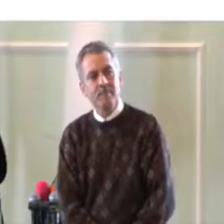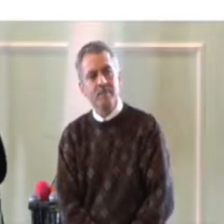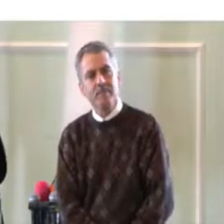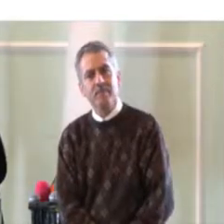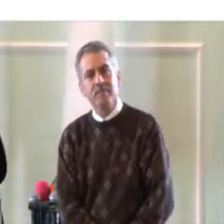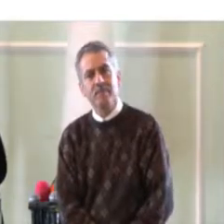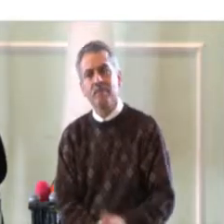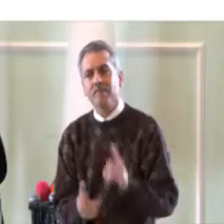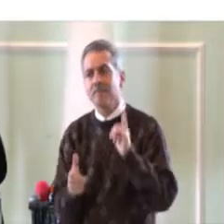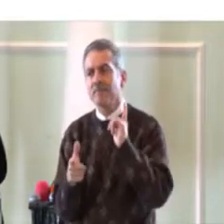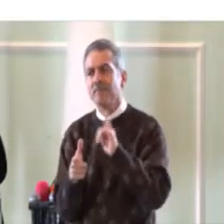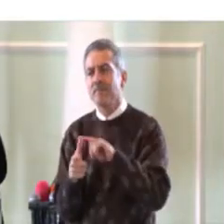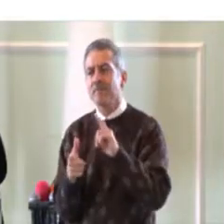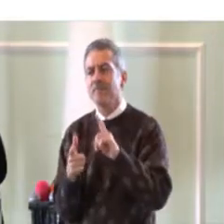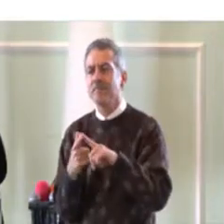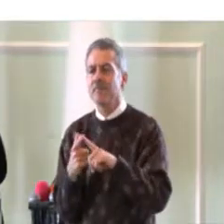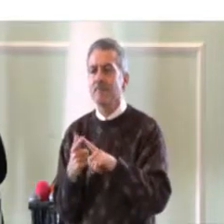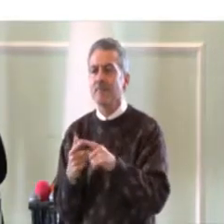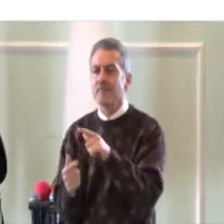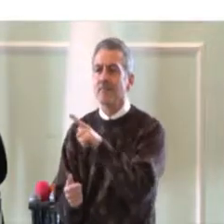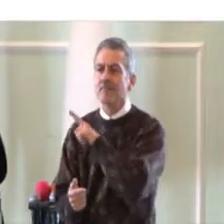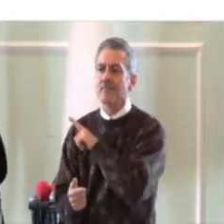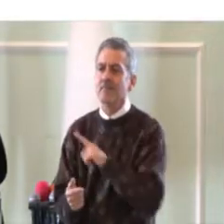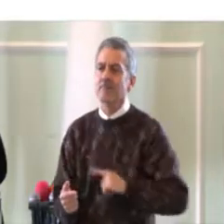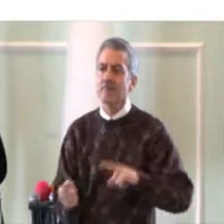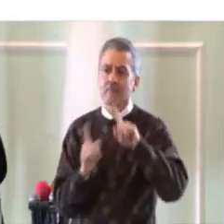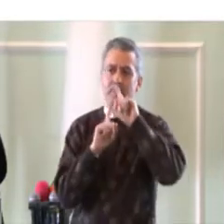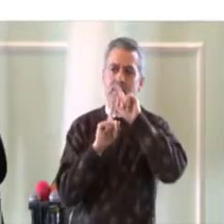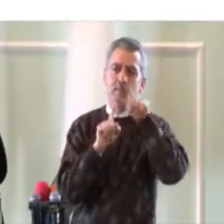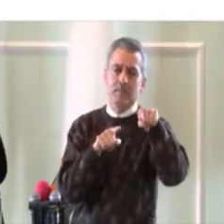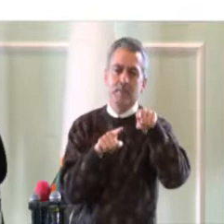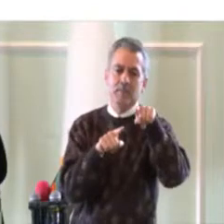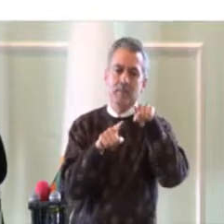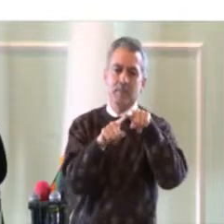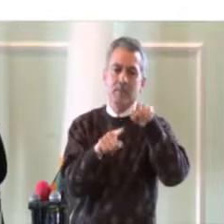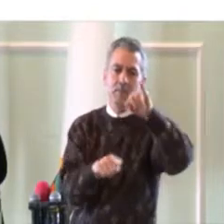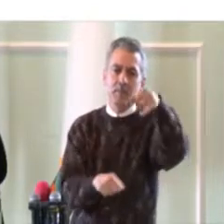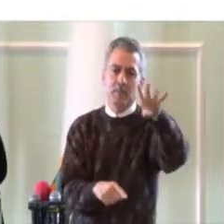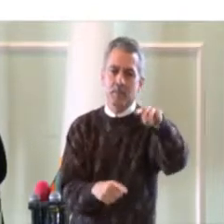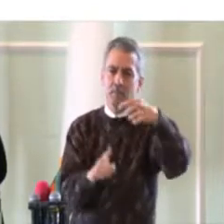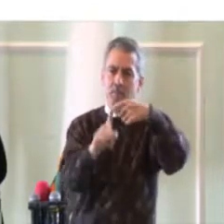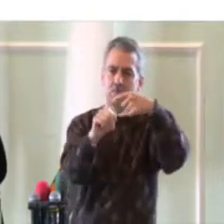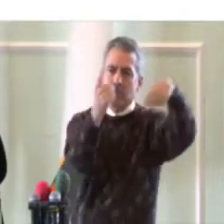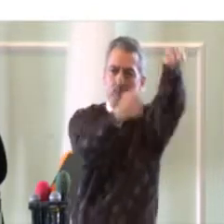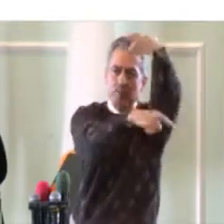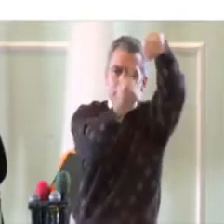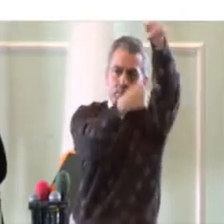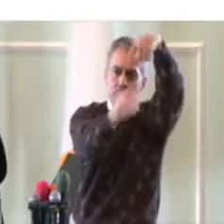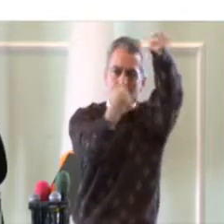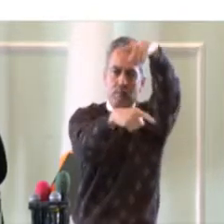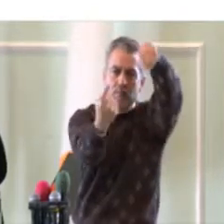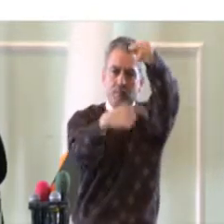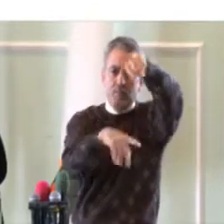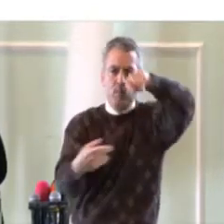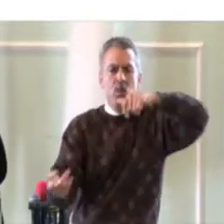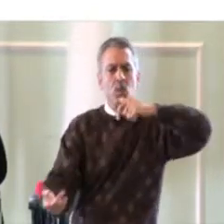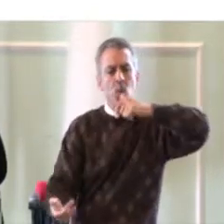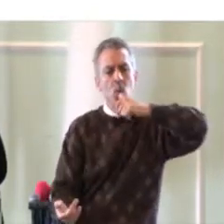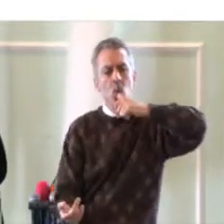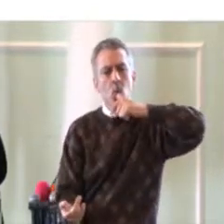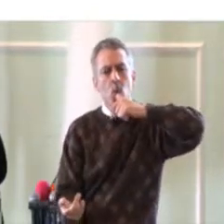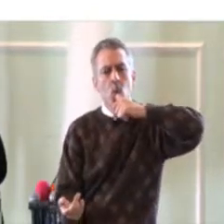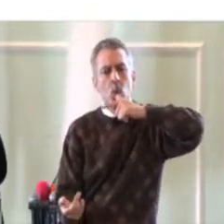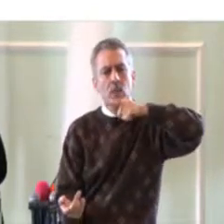Then the Lord answered Job out of the whirlwind and said, "Who is this